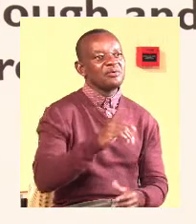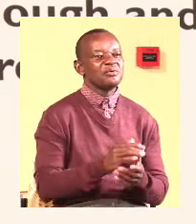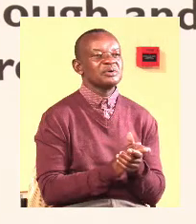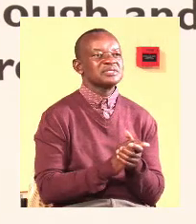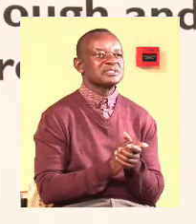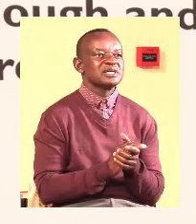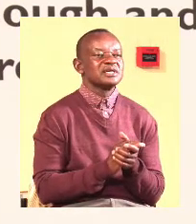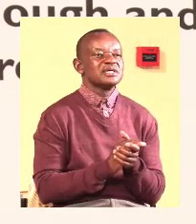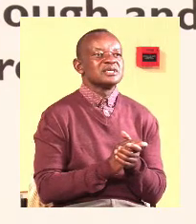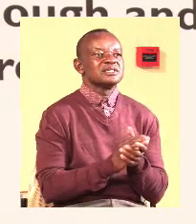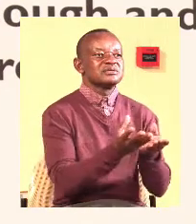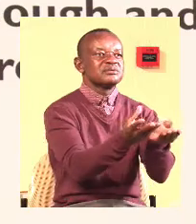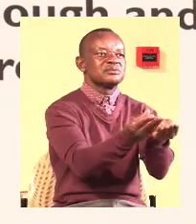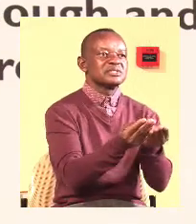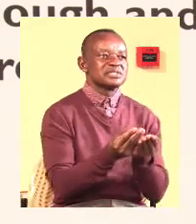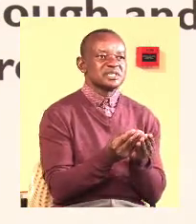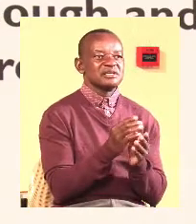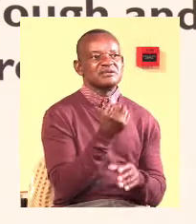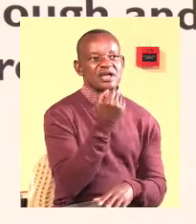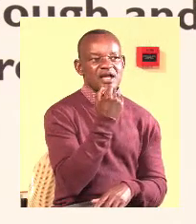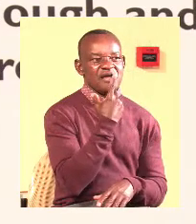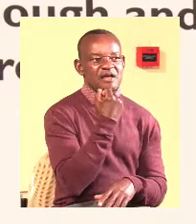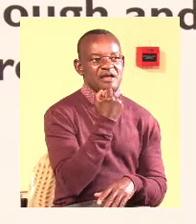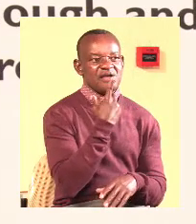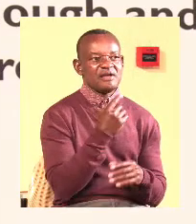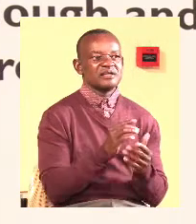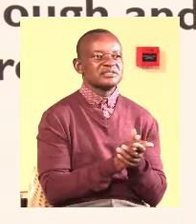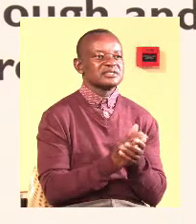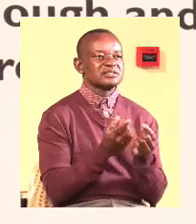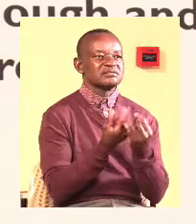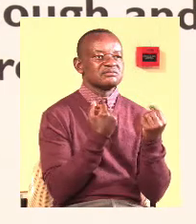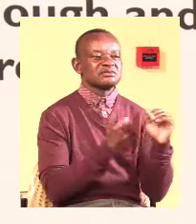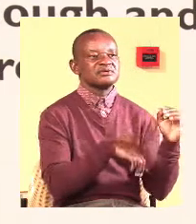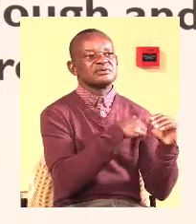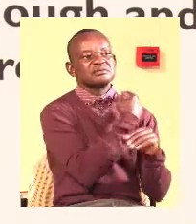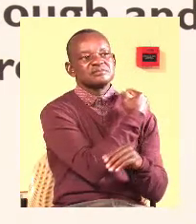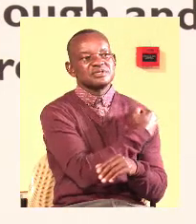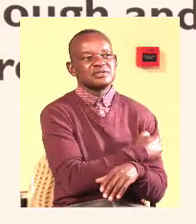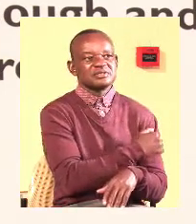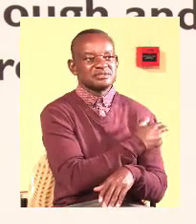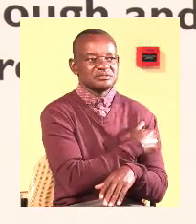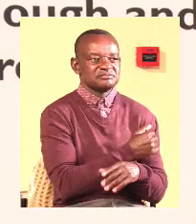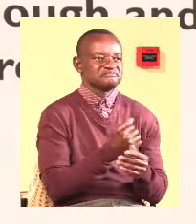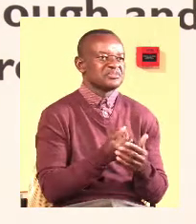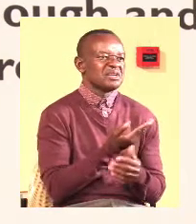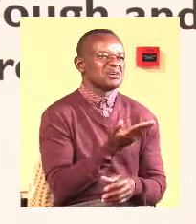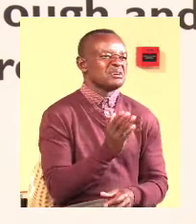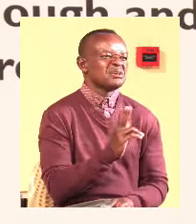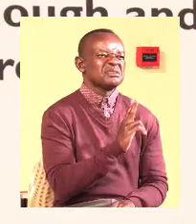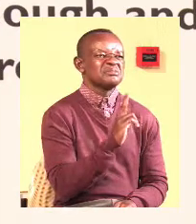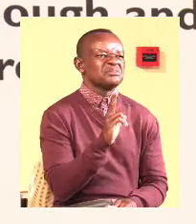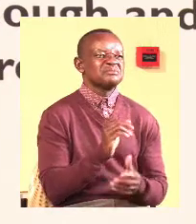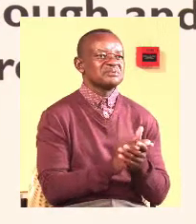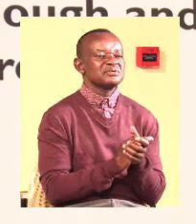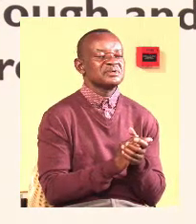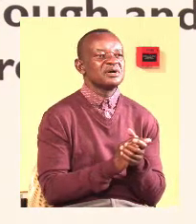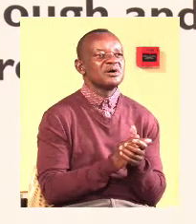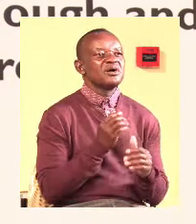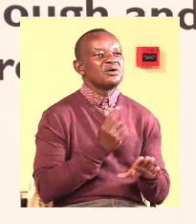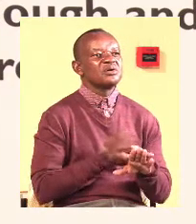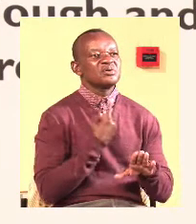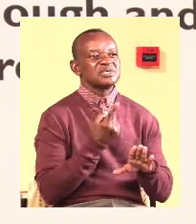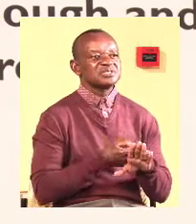we speak. So it means that every person is trying to make any possible excuse to make sure that they are out of the house. We know it's very frustrating to